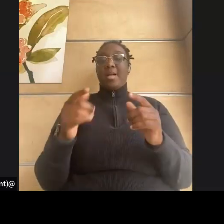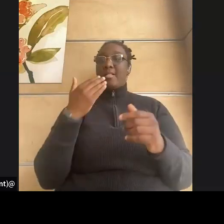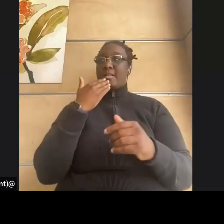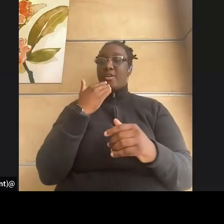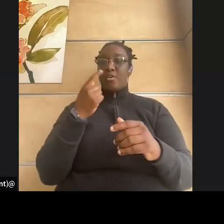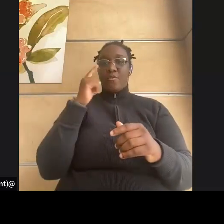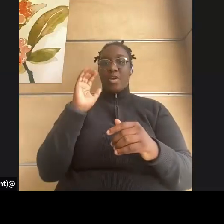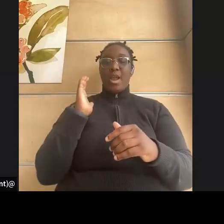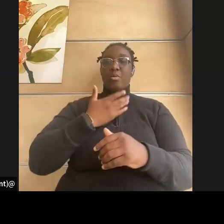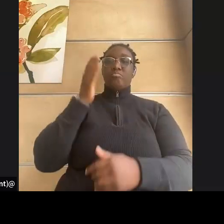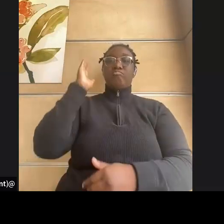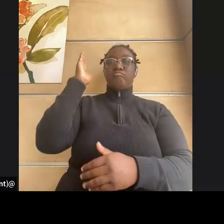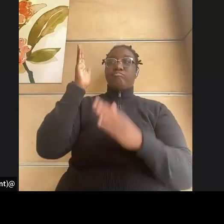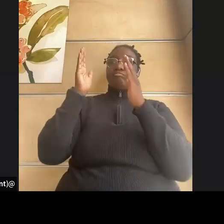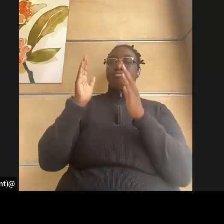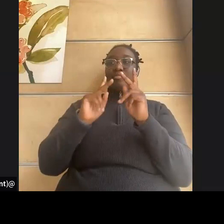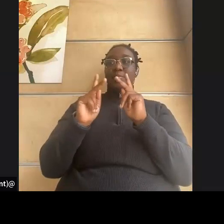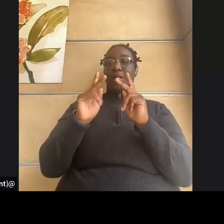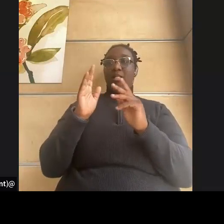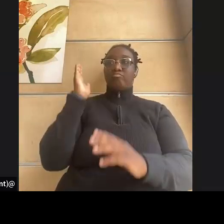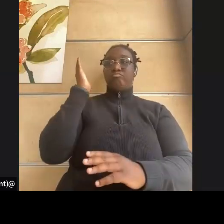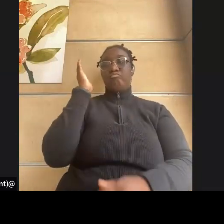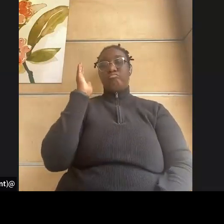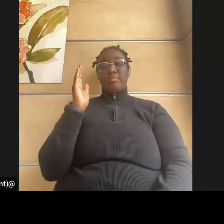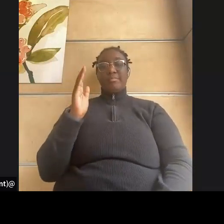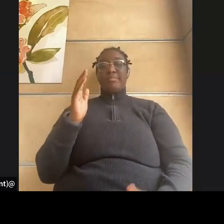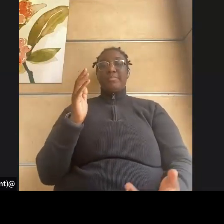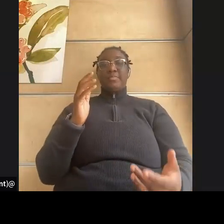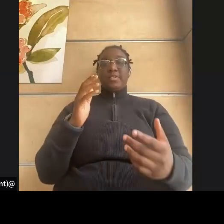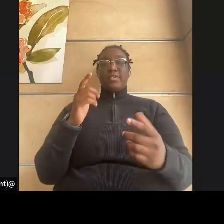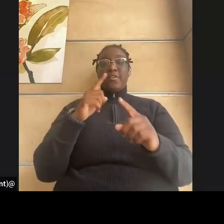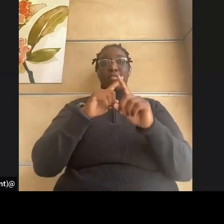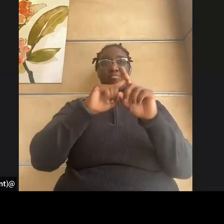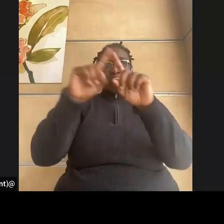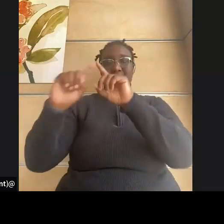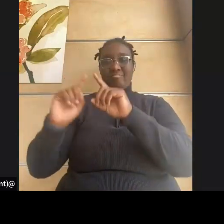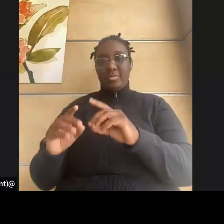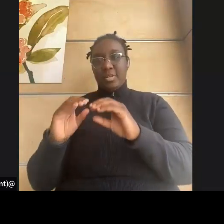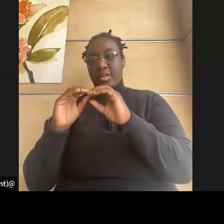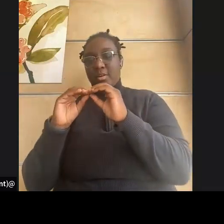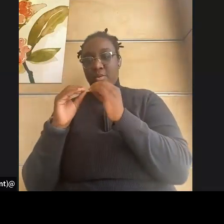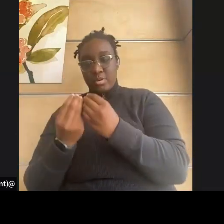great, diverse panel of state agencies, a statewide nonprofit, an